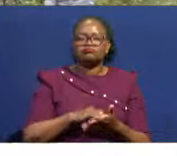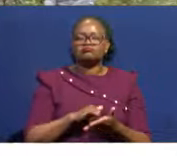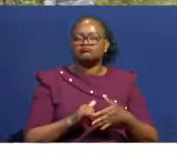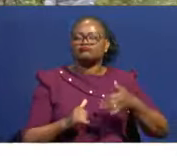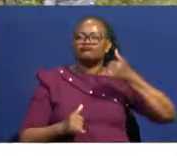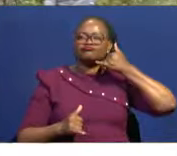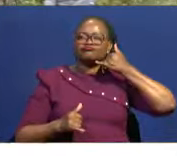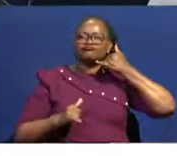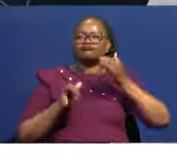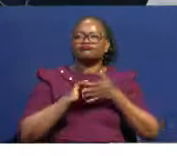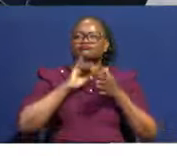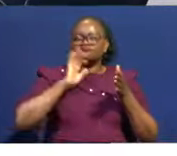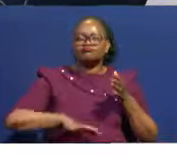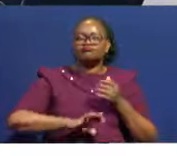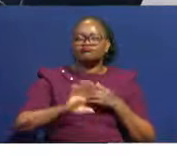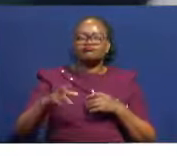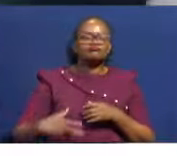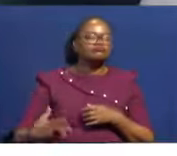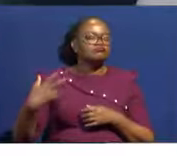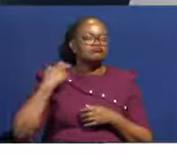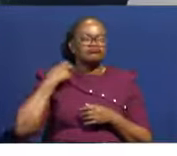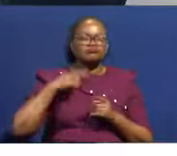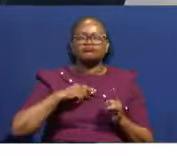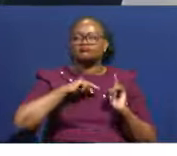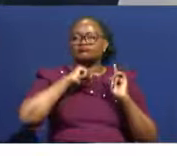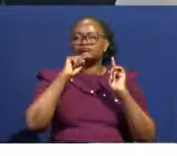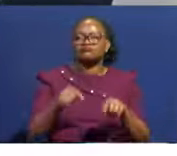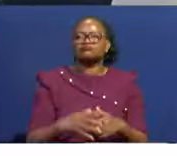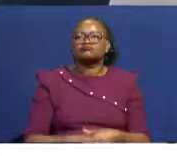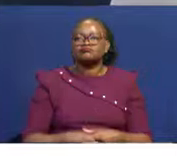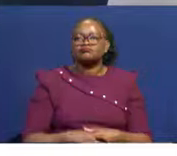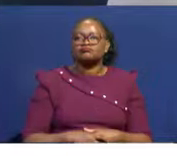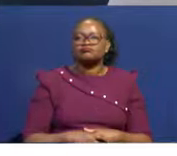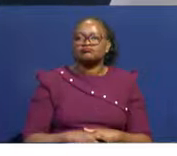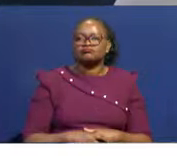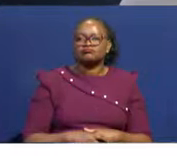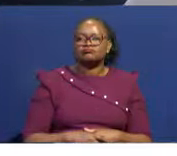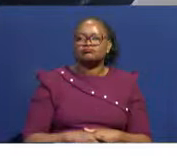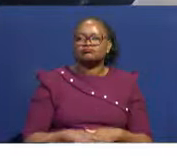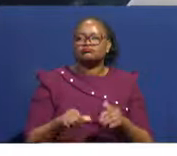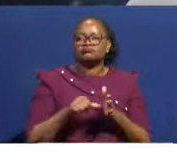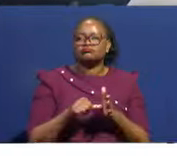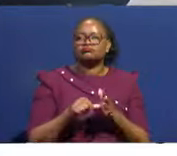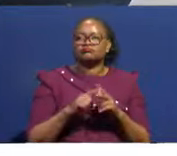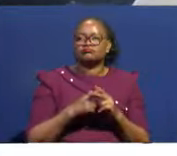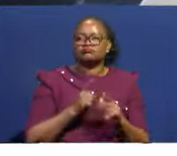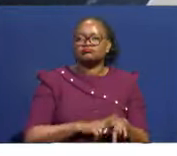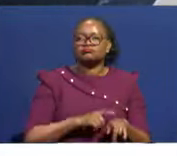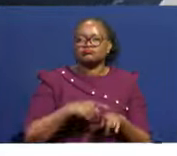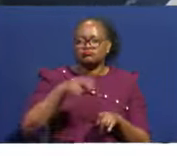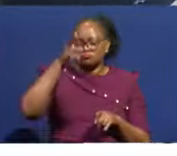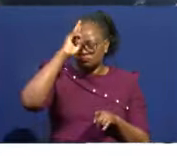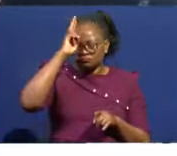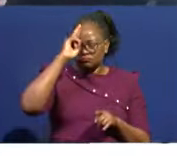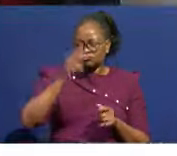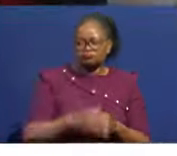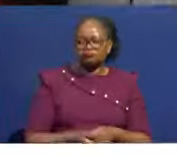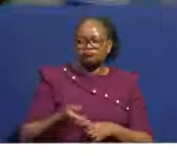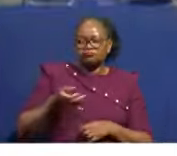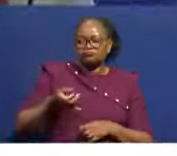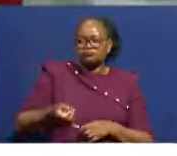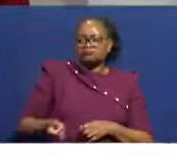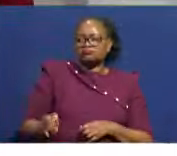son had been shot on the neck while attending the night concert. Trouble is said to have started after the officer allegedly